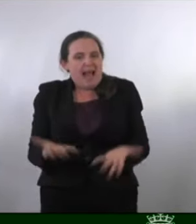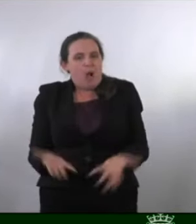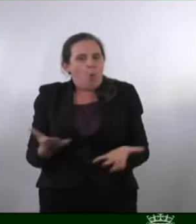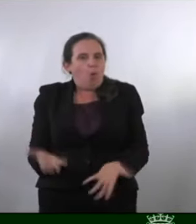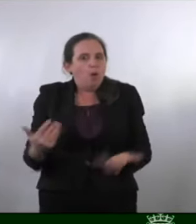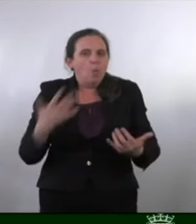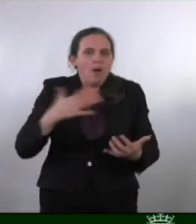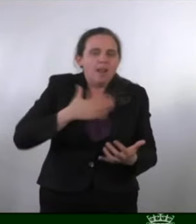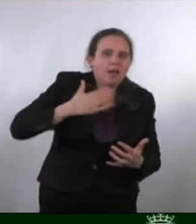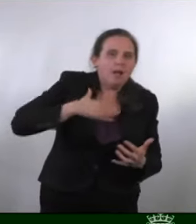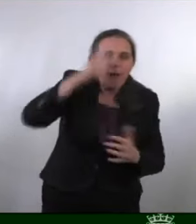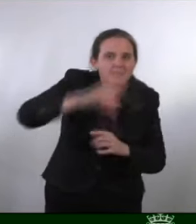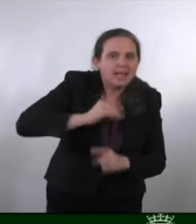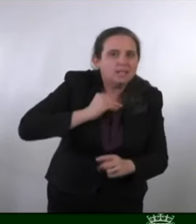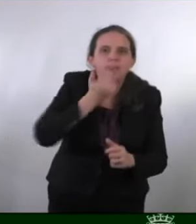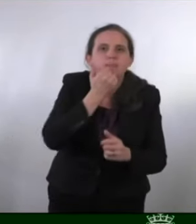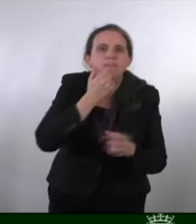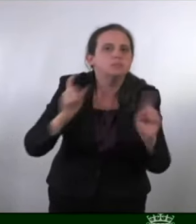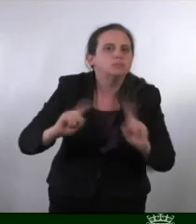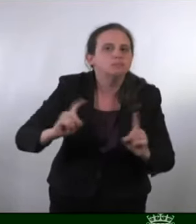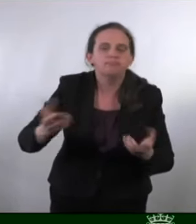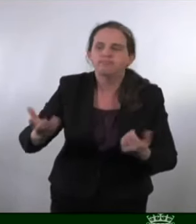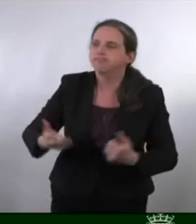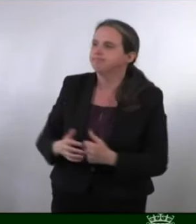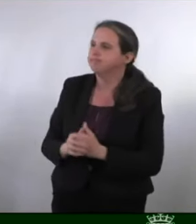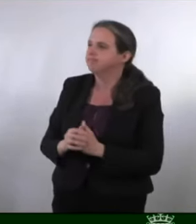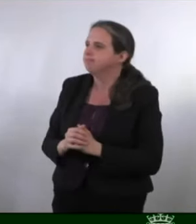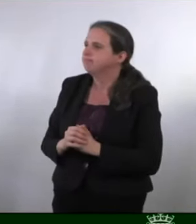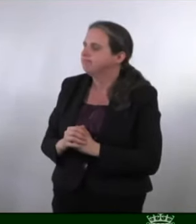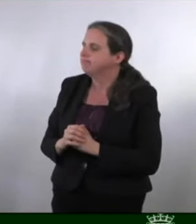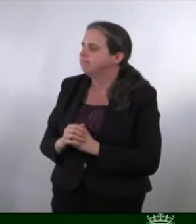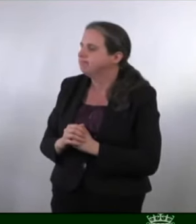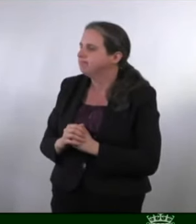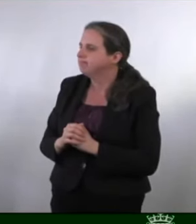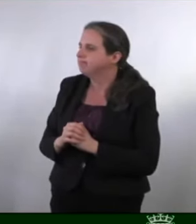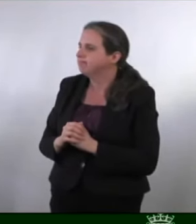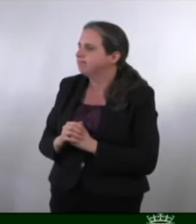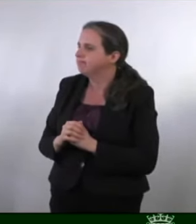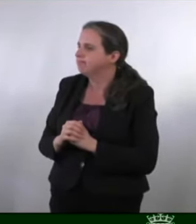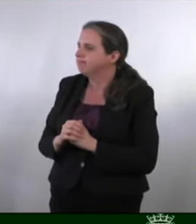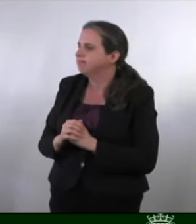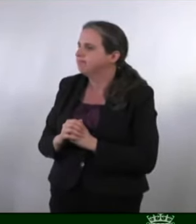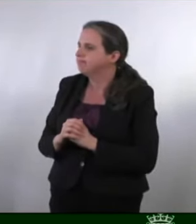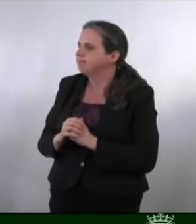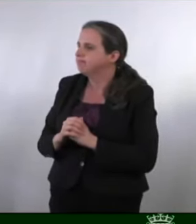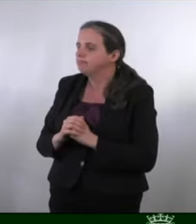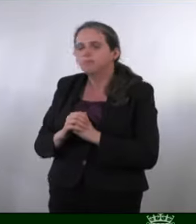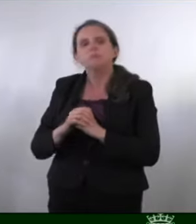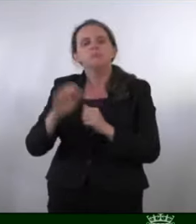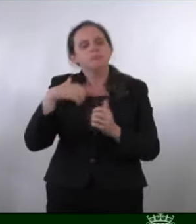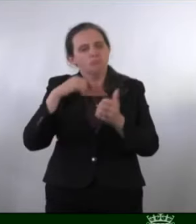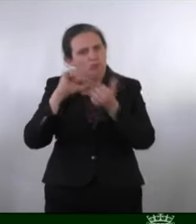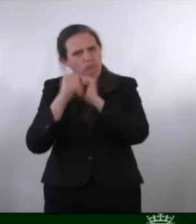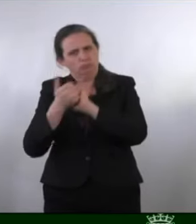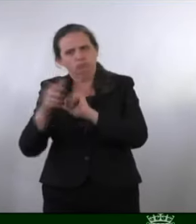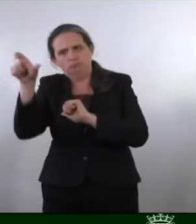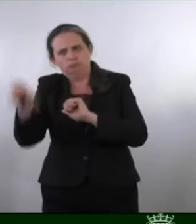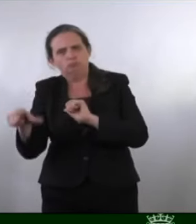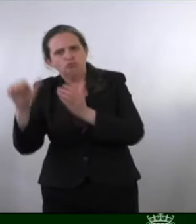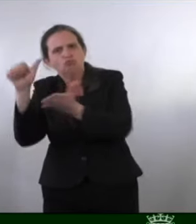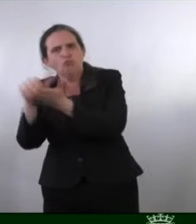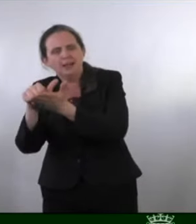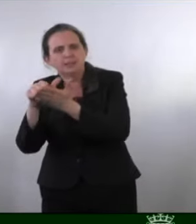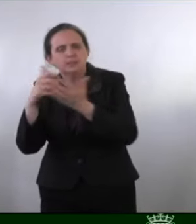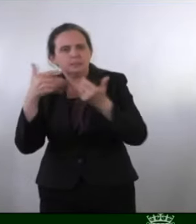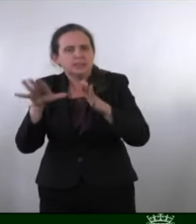Minister. My honourable friend is absolutely right that has been a problem. In fact, more people have